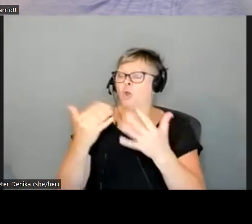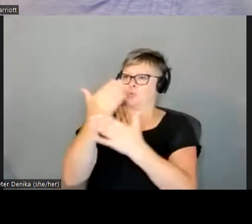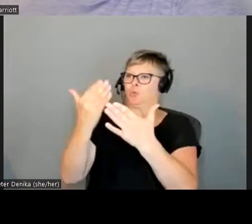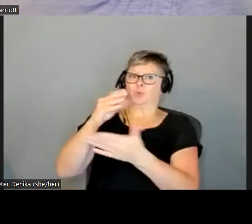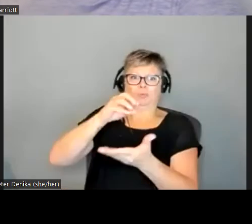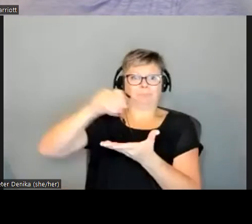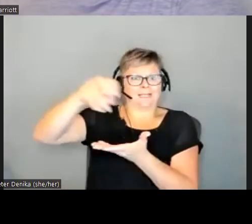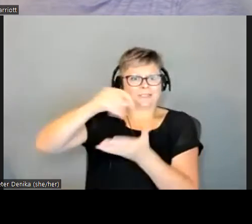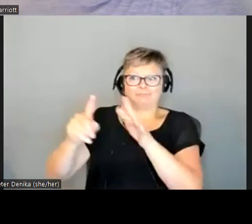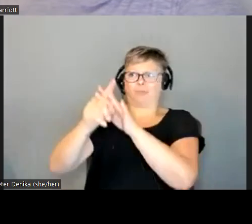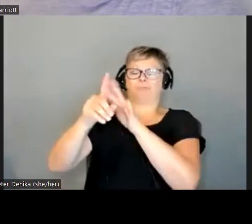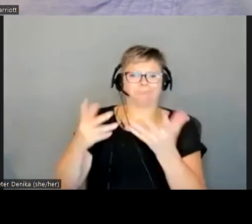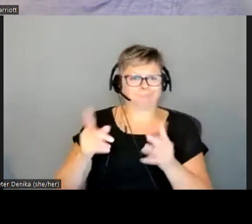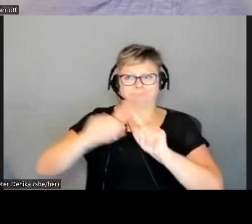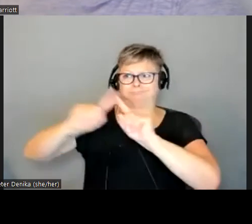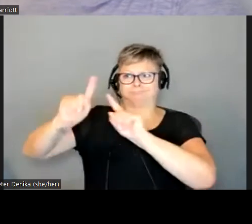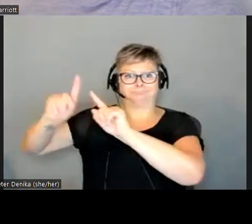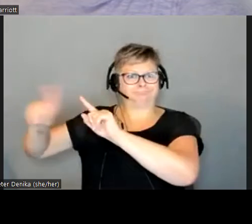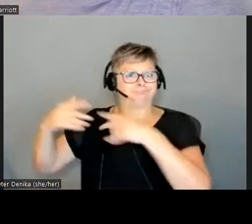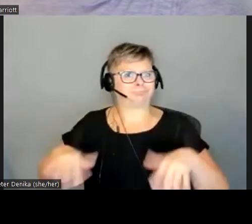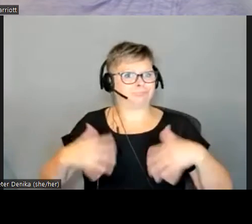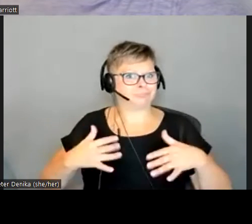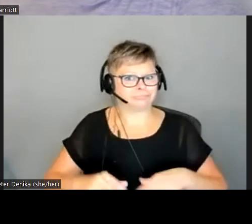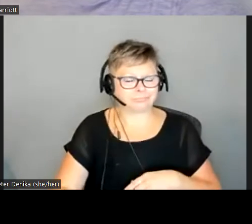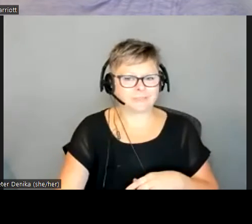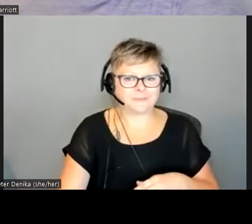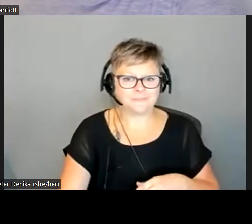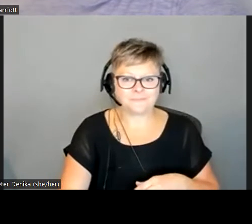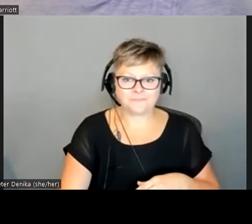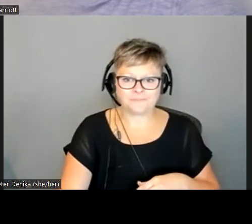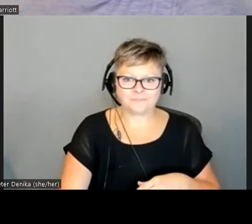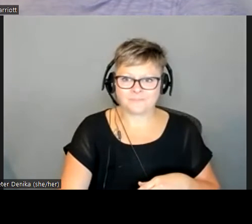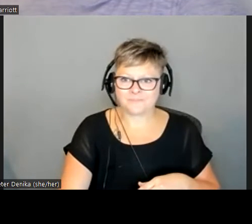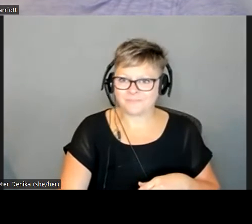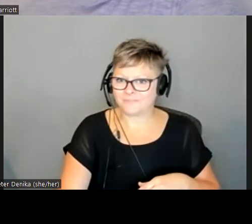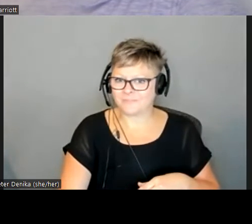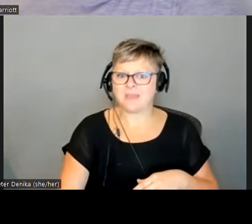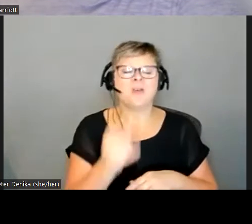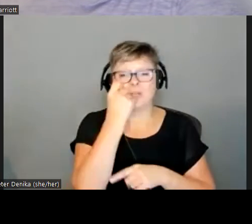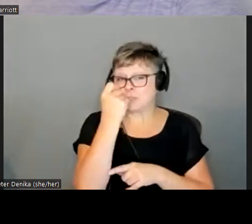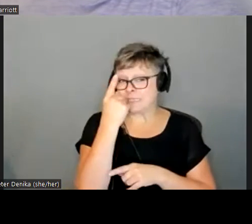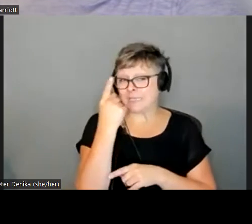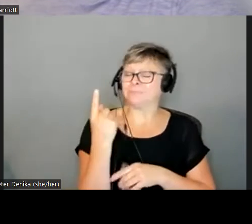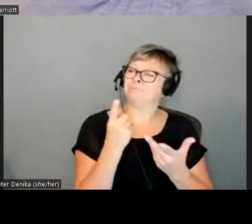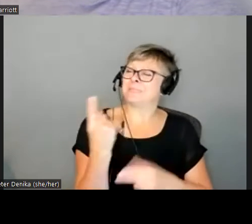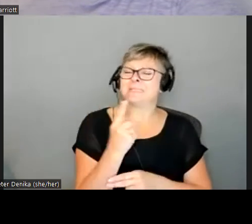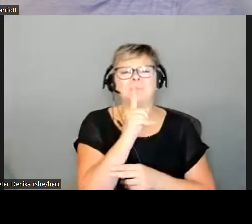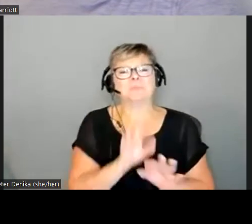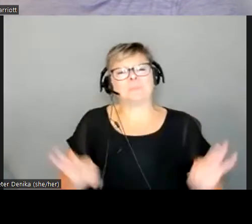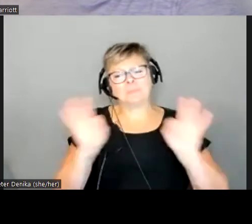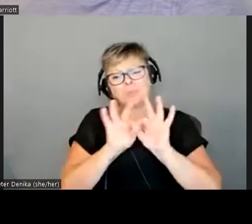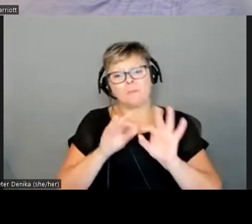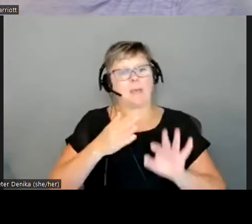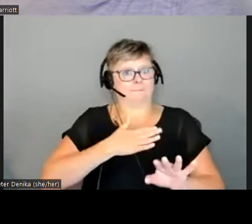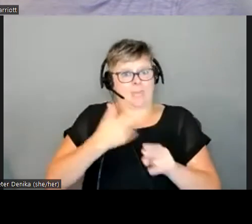really important, which I didn't say in the beginning when I started to talk, is that my Giksan